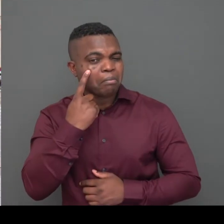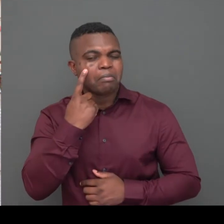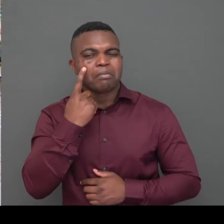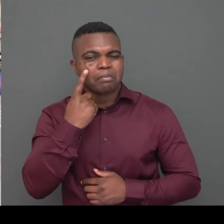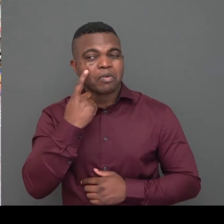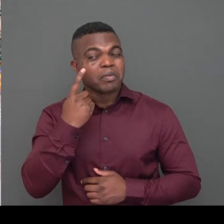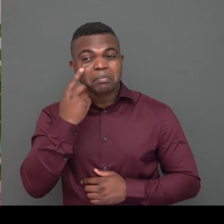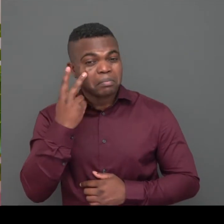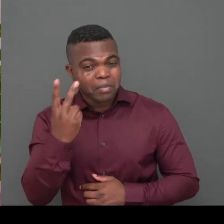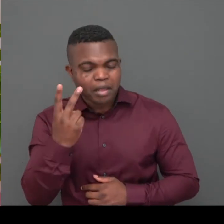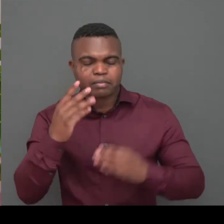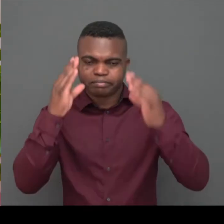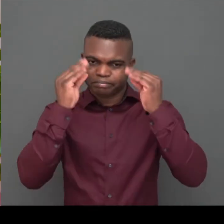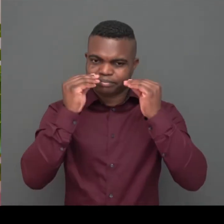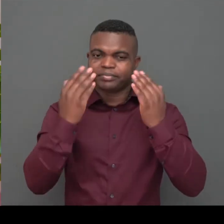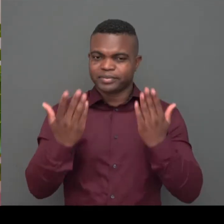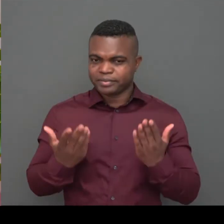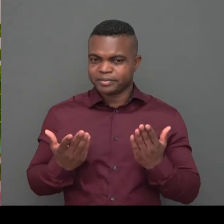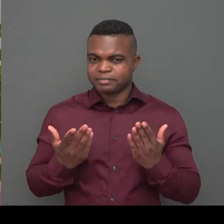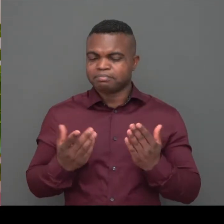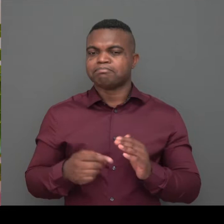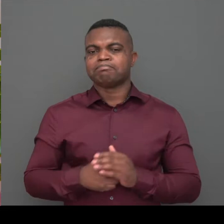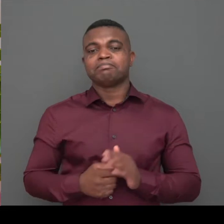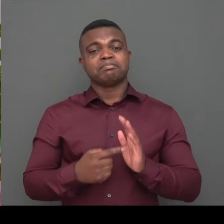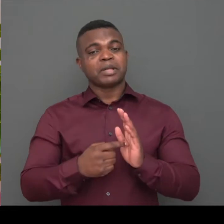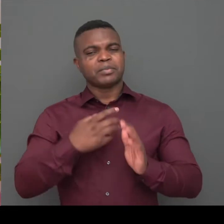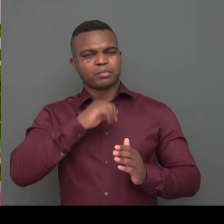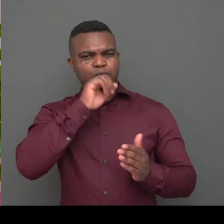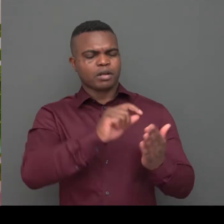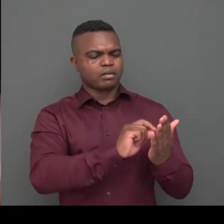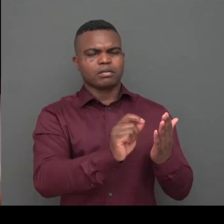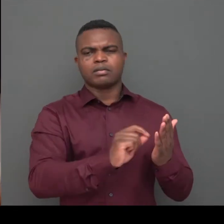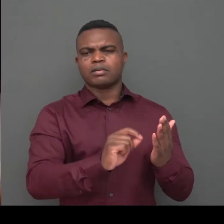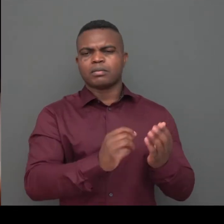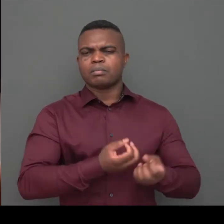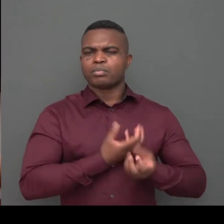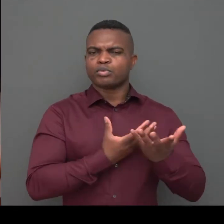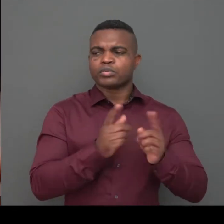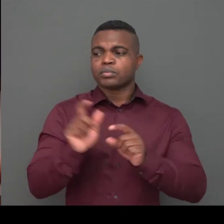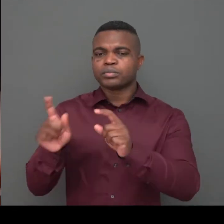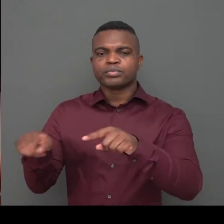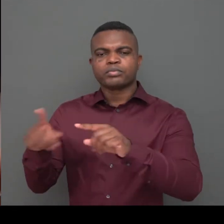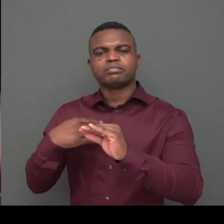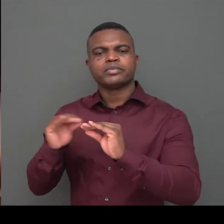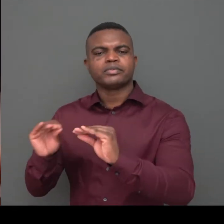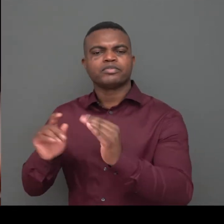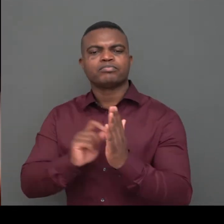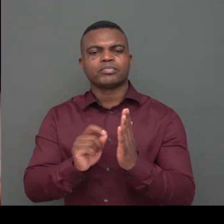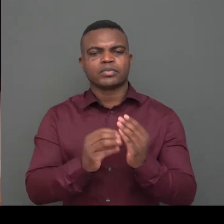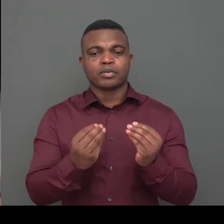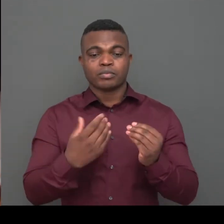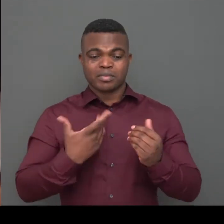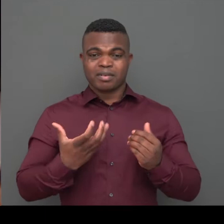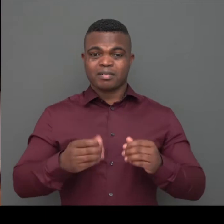I'm blind. I'm a person who writes a lot. For example, I write poetry and I teach others how to write. To do this, I use a totally normal computer with